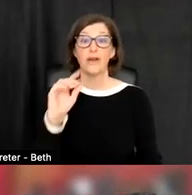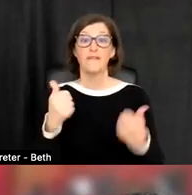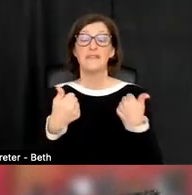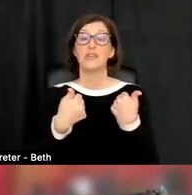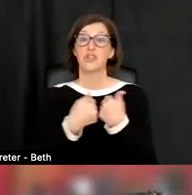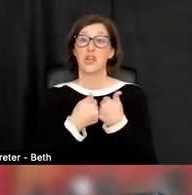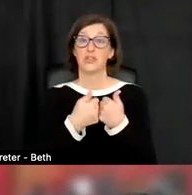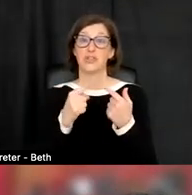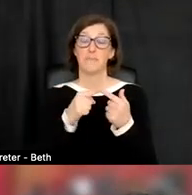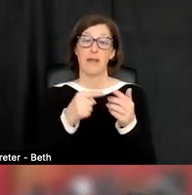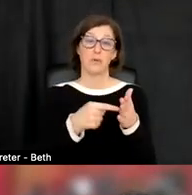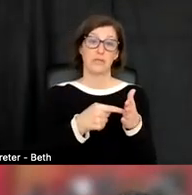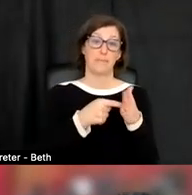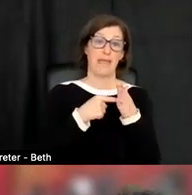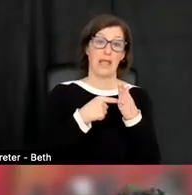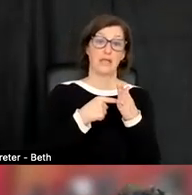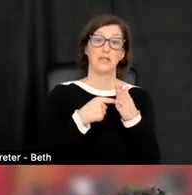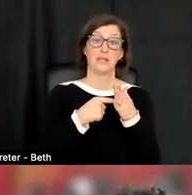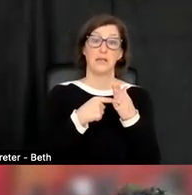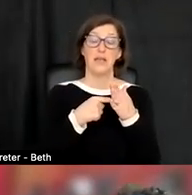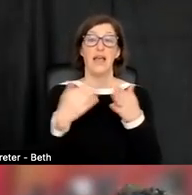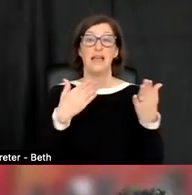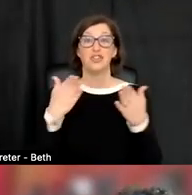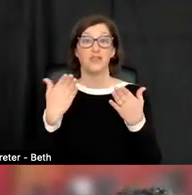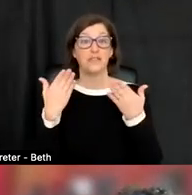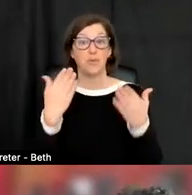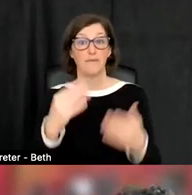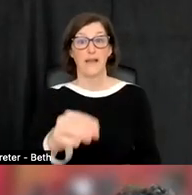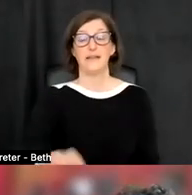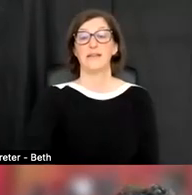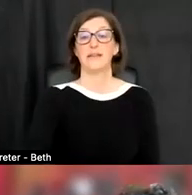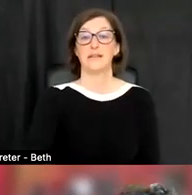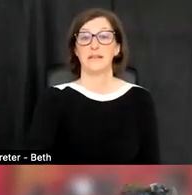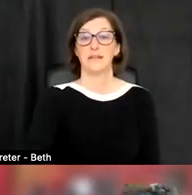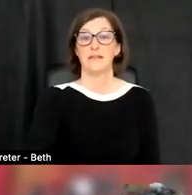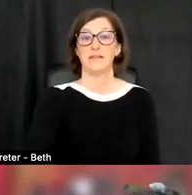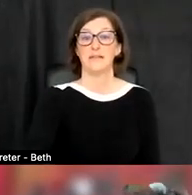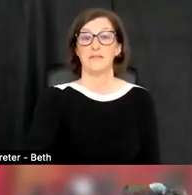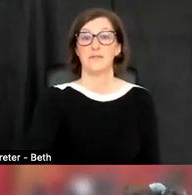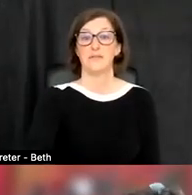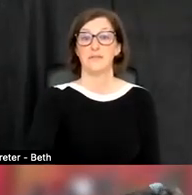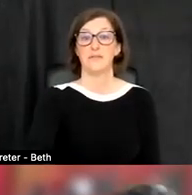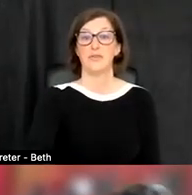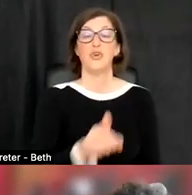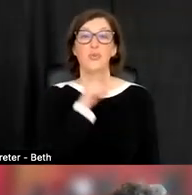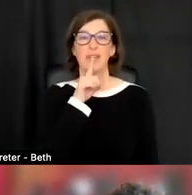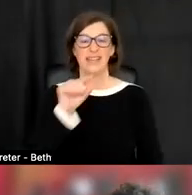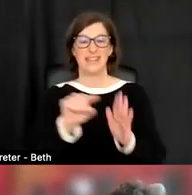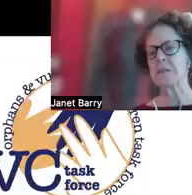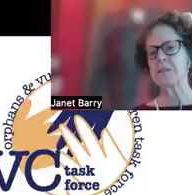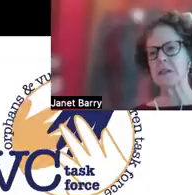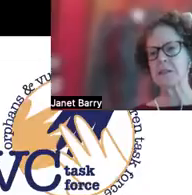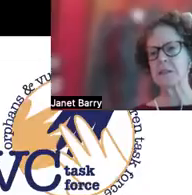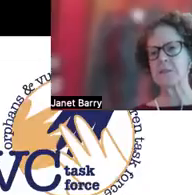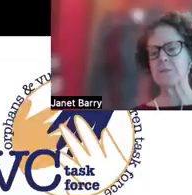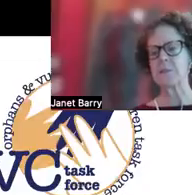around demand and service provision, is really the stigma. Or maybe one might say, how does one contextualize